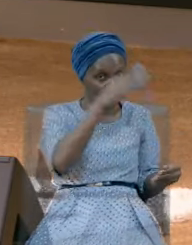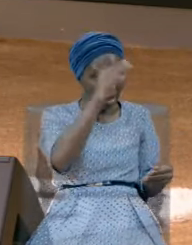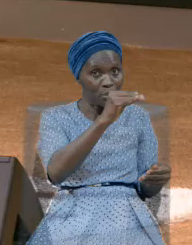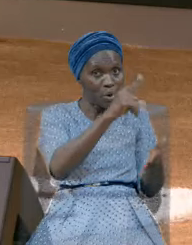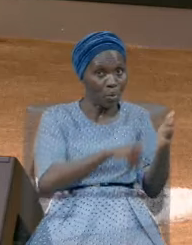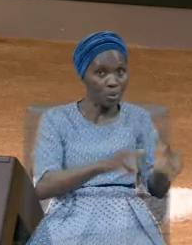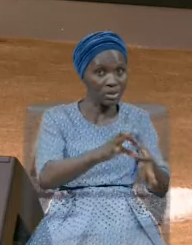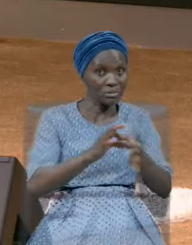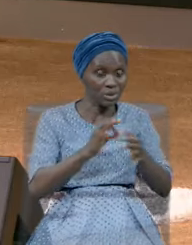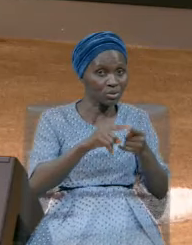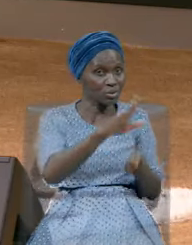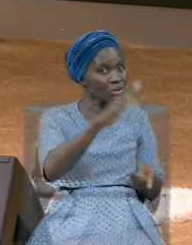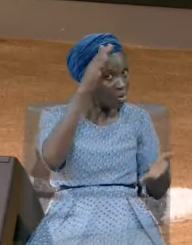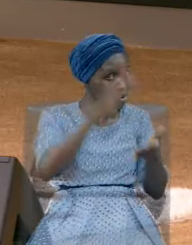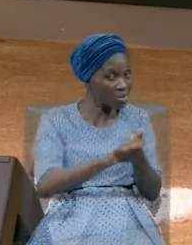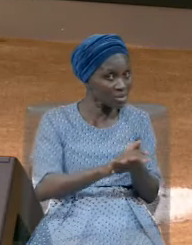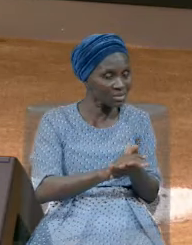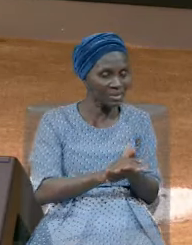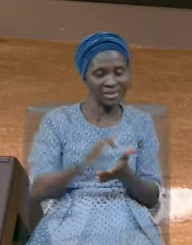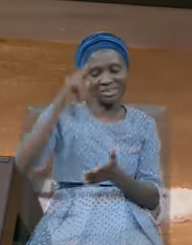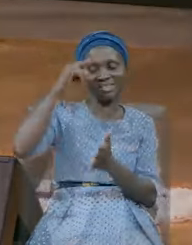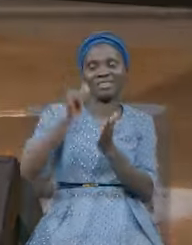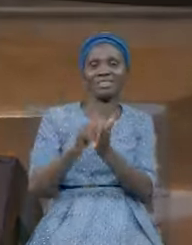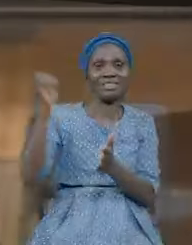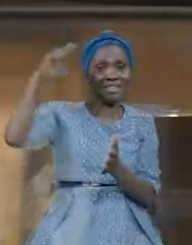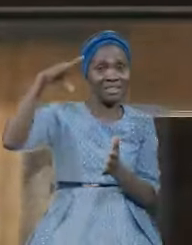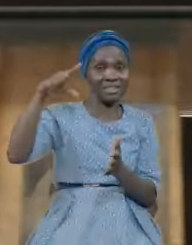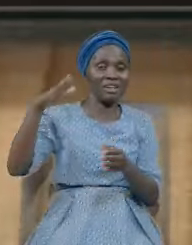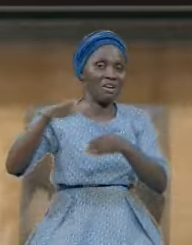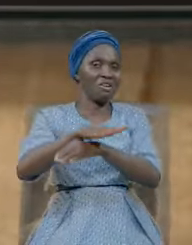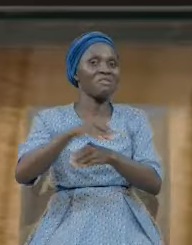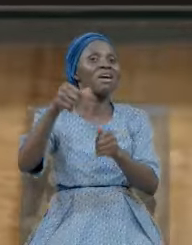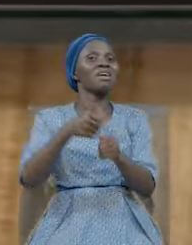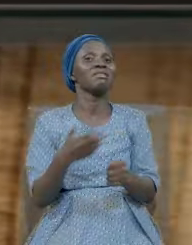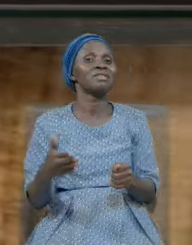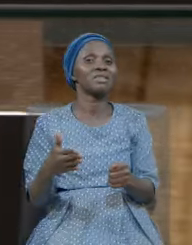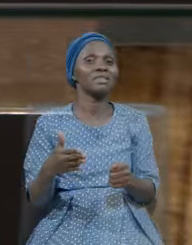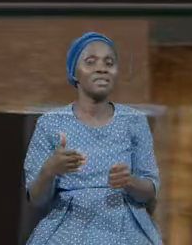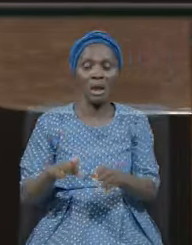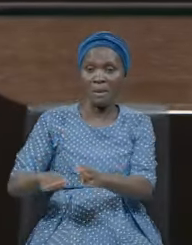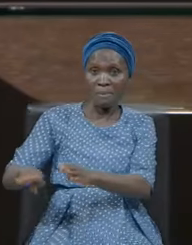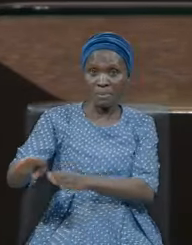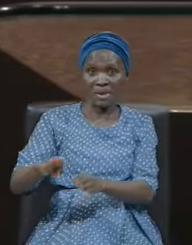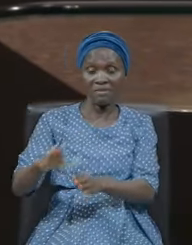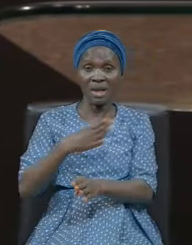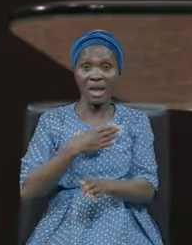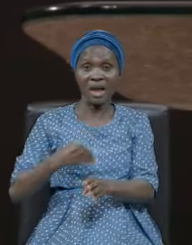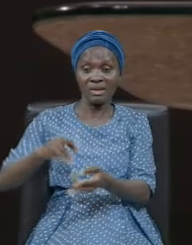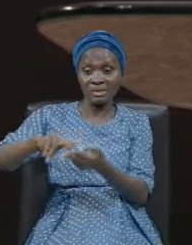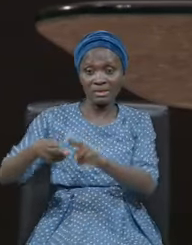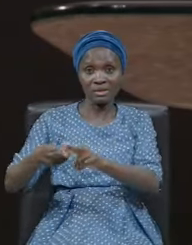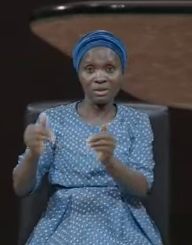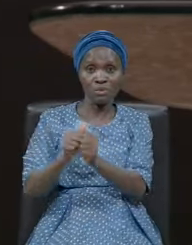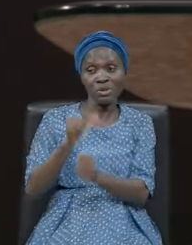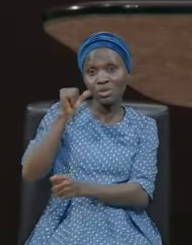grace covers everything. Doing with women what only